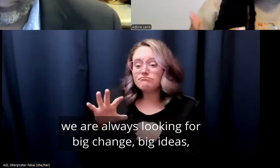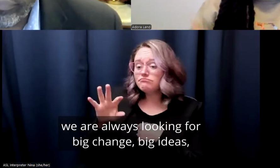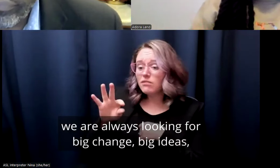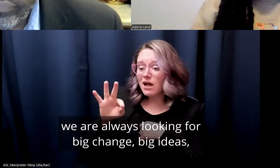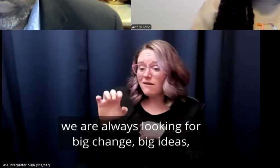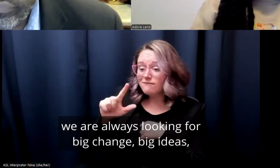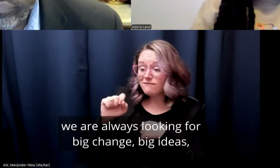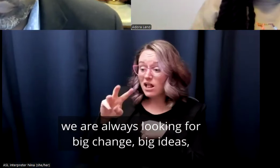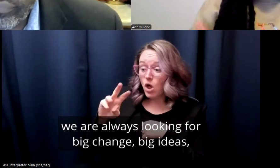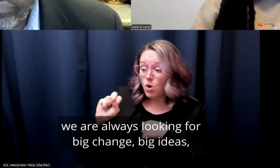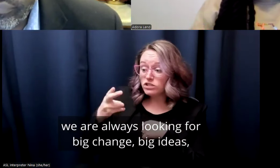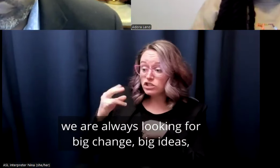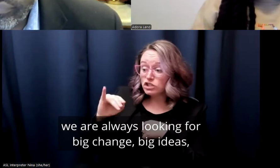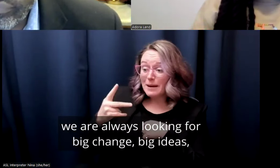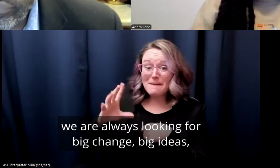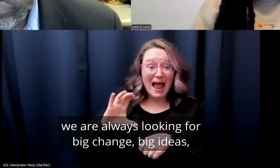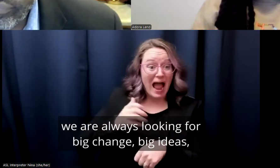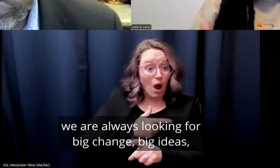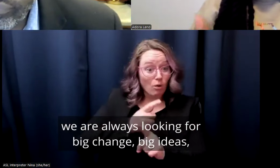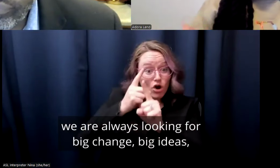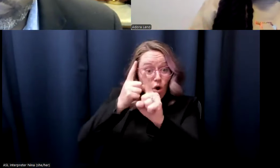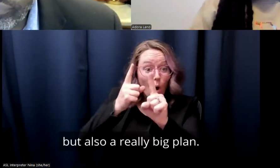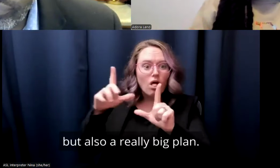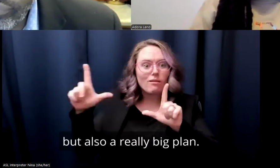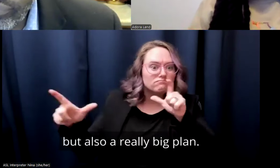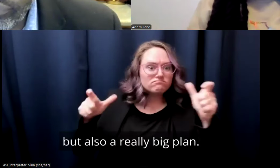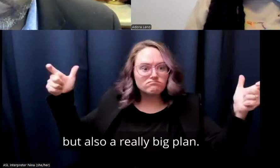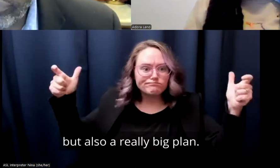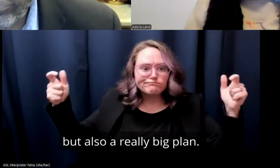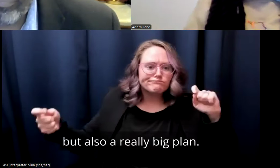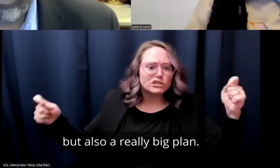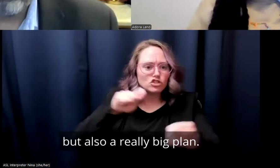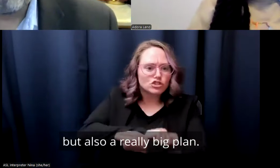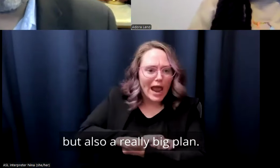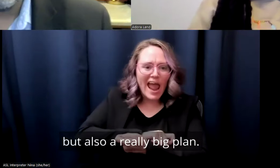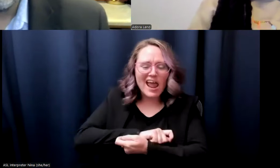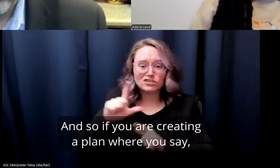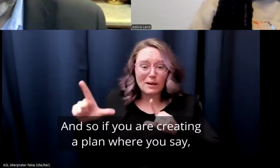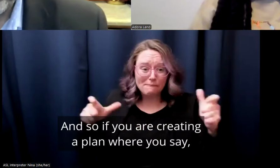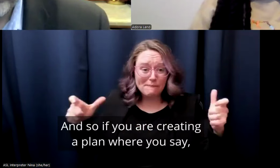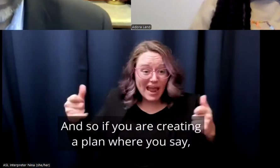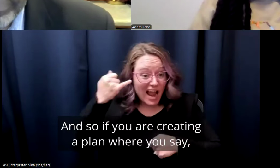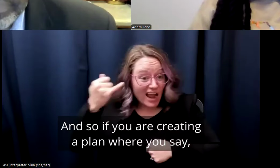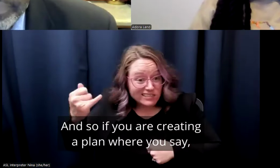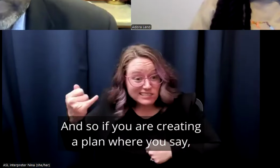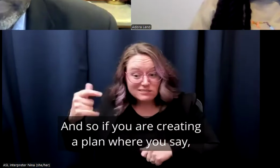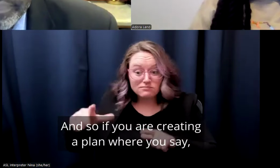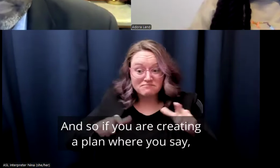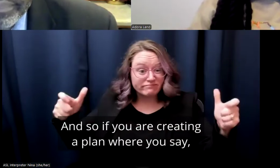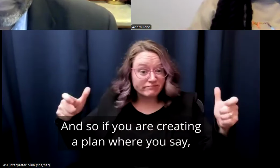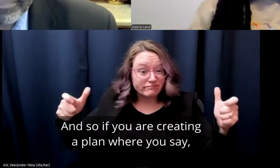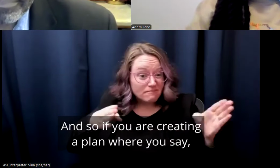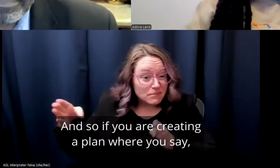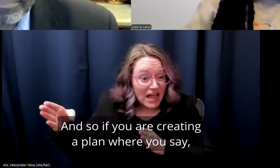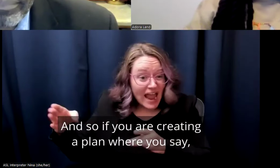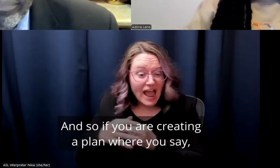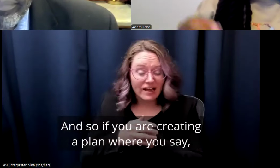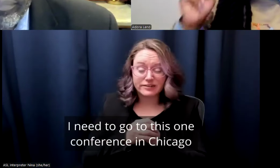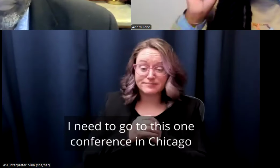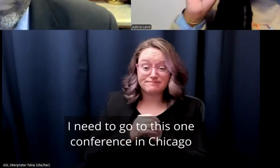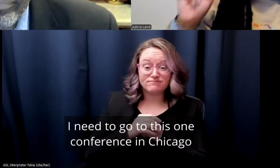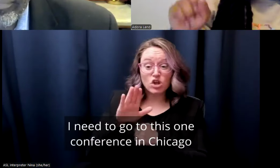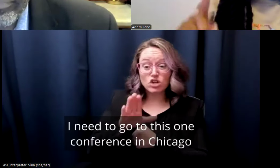for big change, big ideas, but also a really big plan. And so if you are creating a plan where you